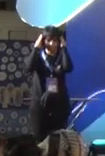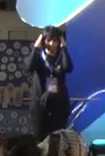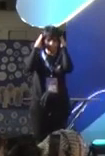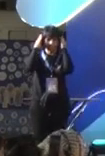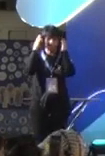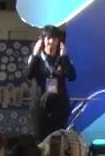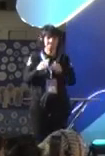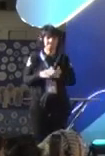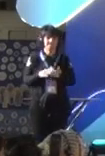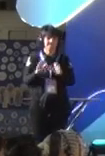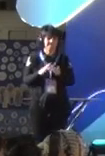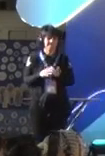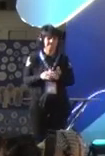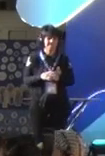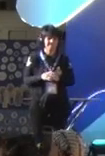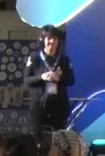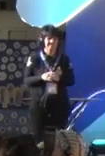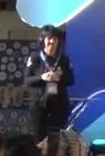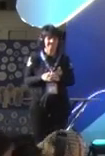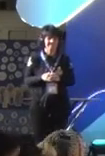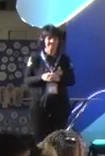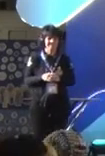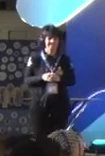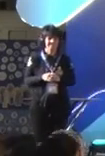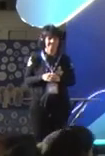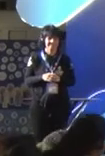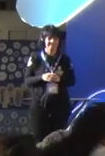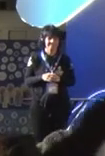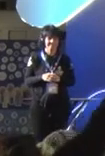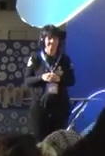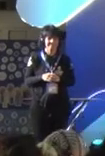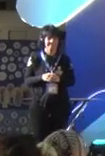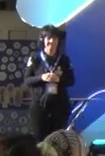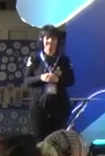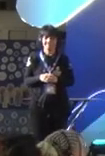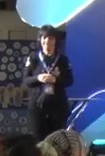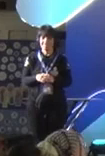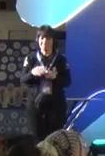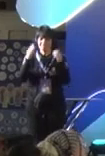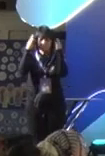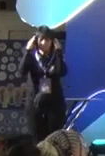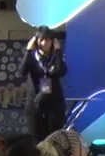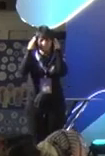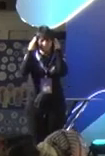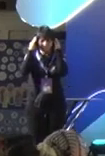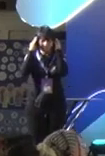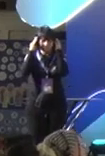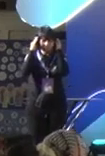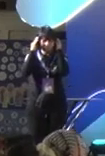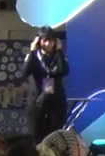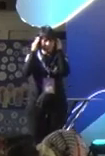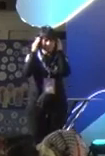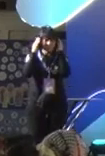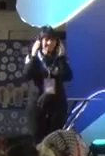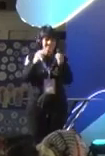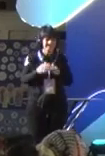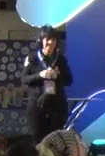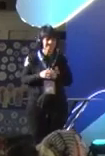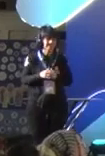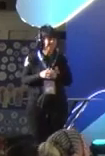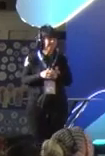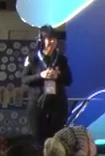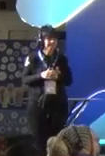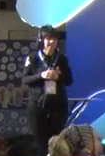Hello. Good evening. Oi. Boa noite. Meu nome é José Rafael. Não? Não dá pra